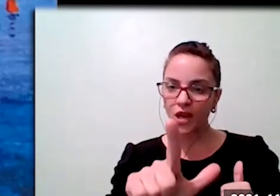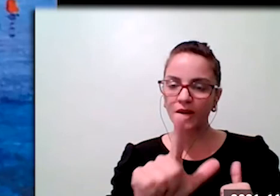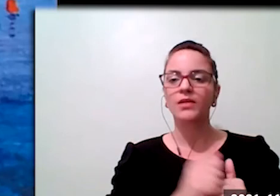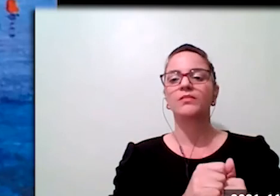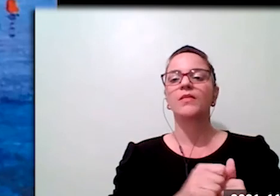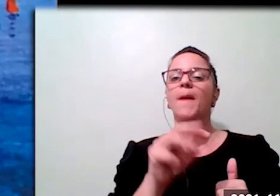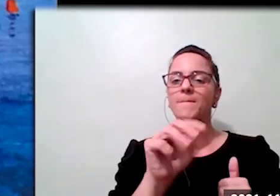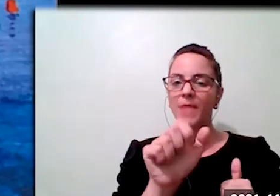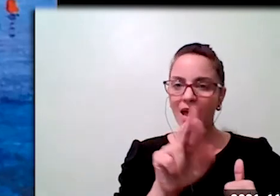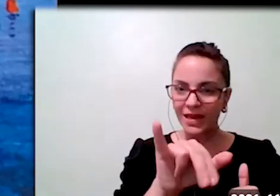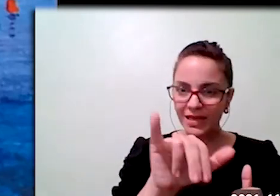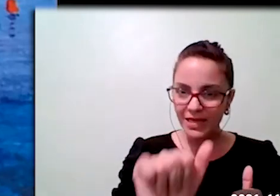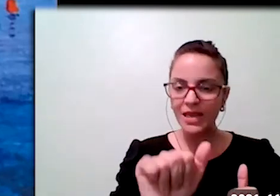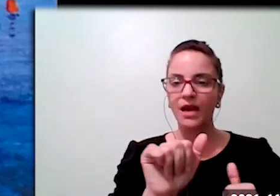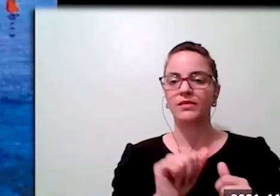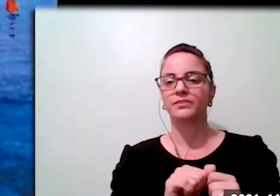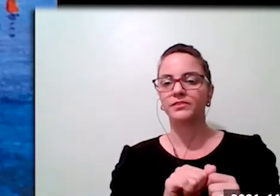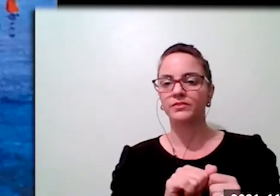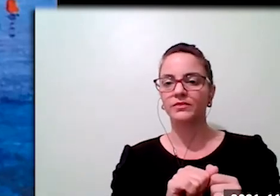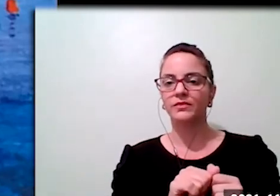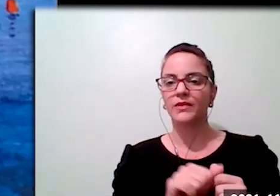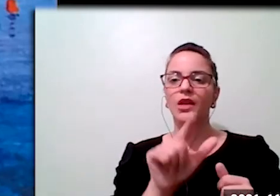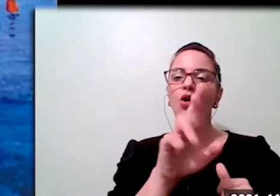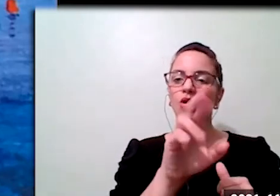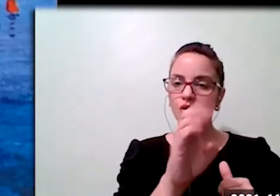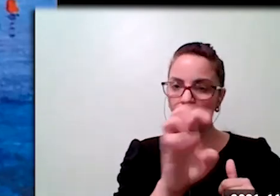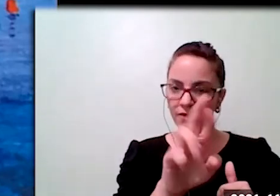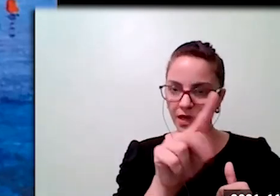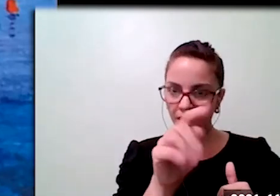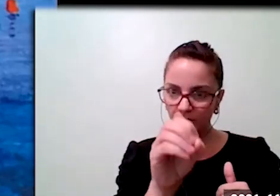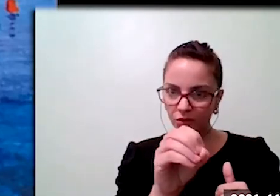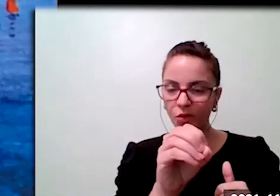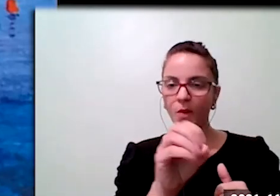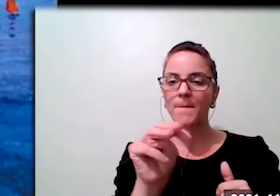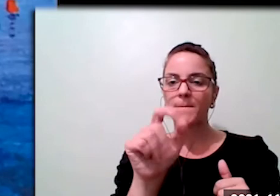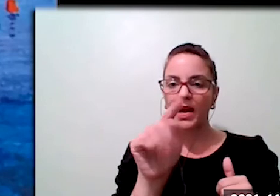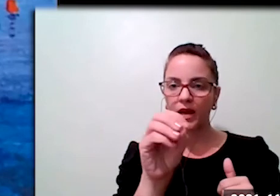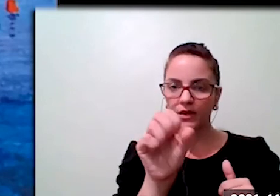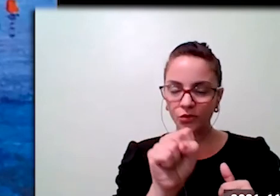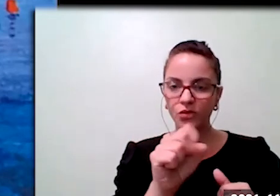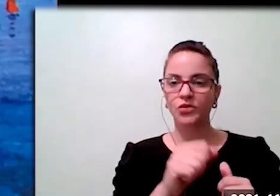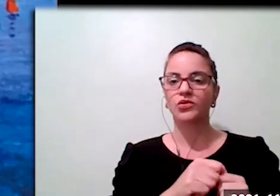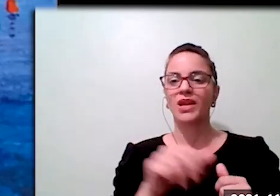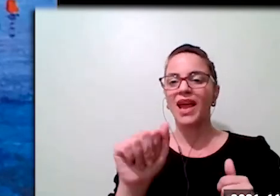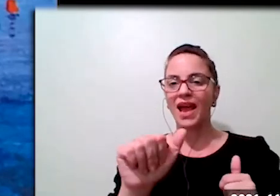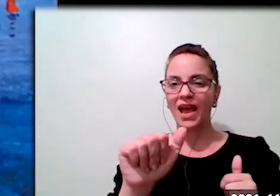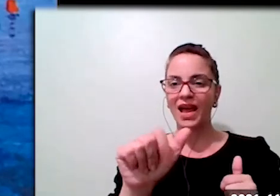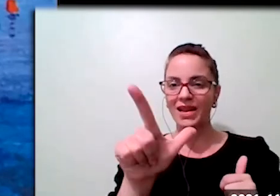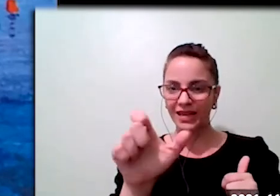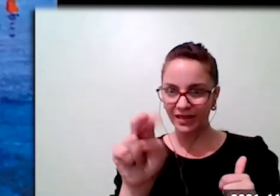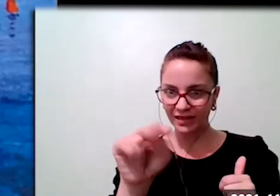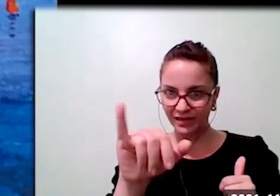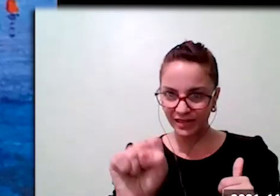de Mater O'Neill, Roberto Matos González, Annelies Molin, Rubén